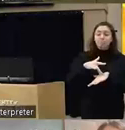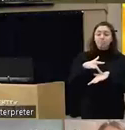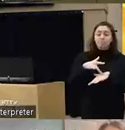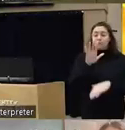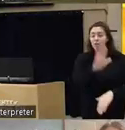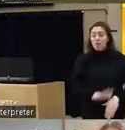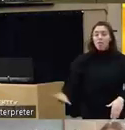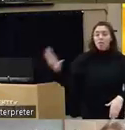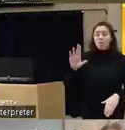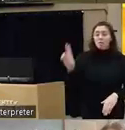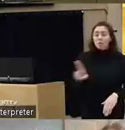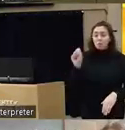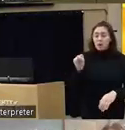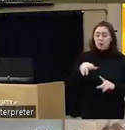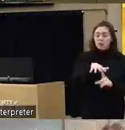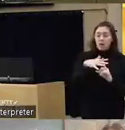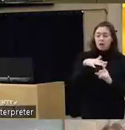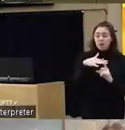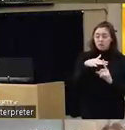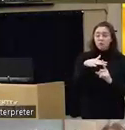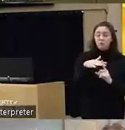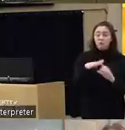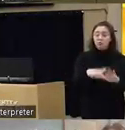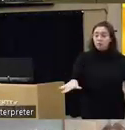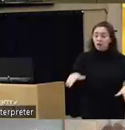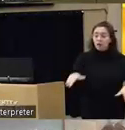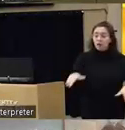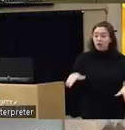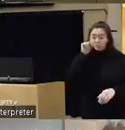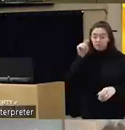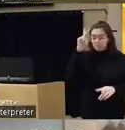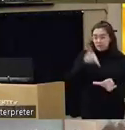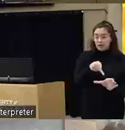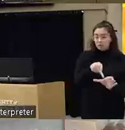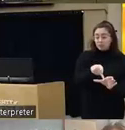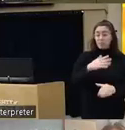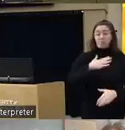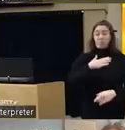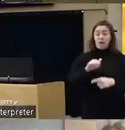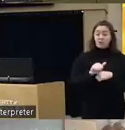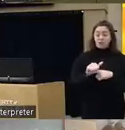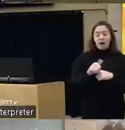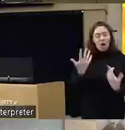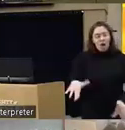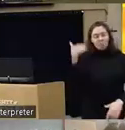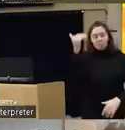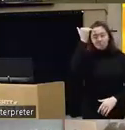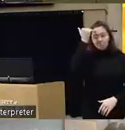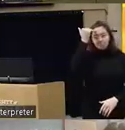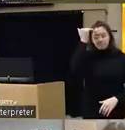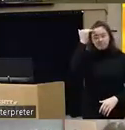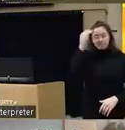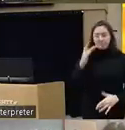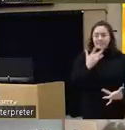national context. And as a child and adolescent psychiatrist, even in my training, I'm well aware that we are a